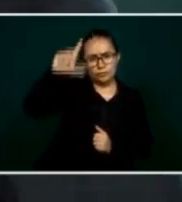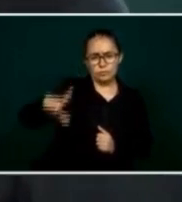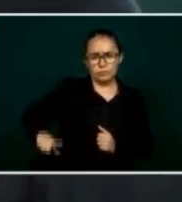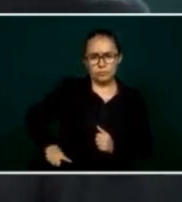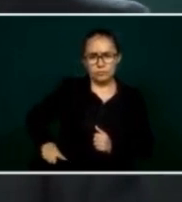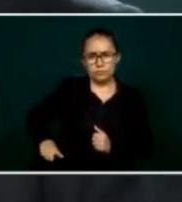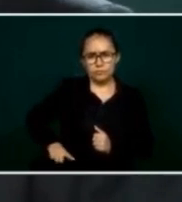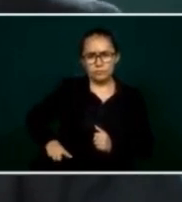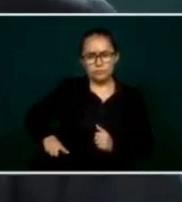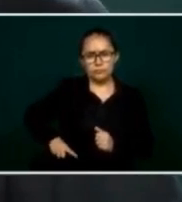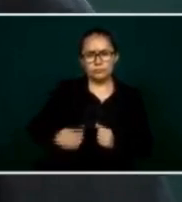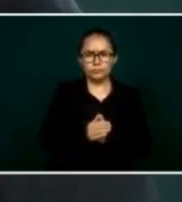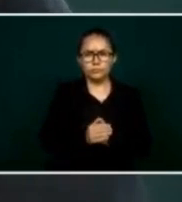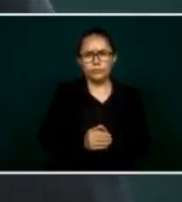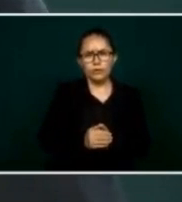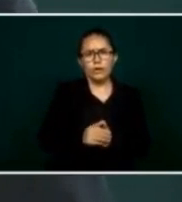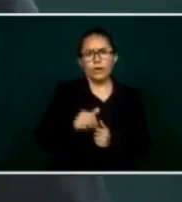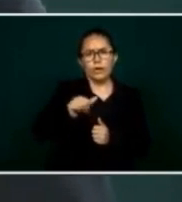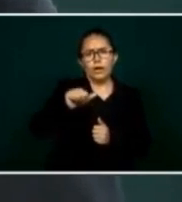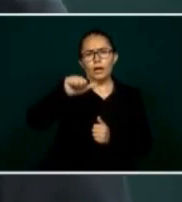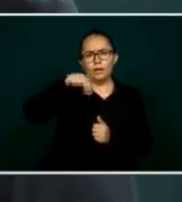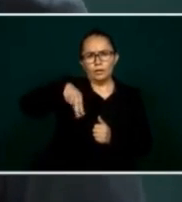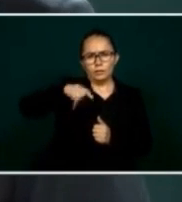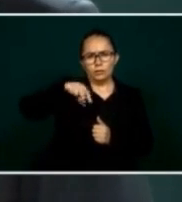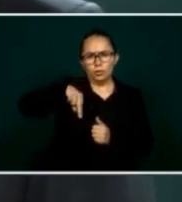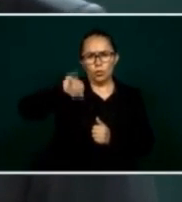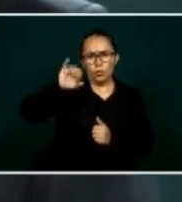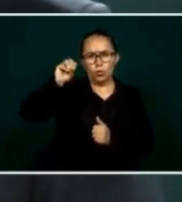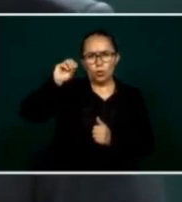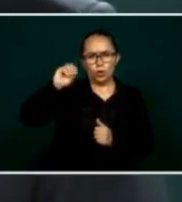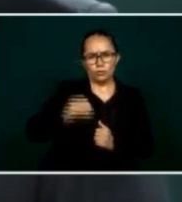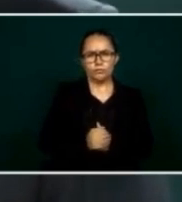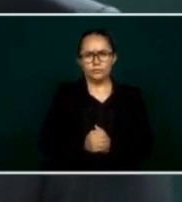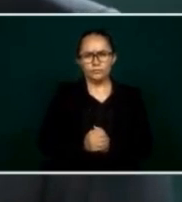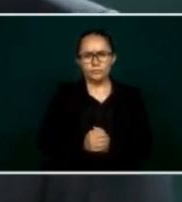as the government has mentioned before, how it was done,